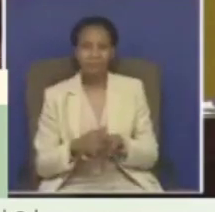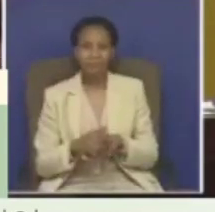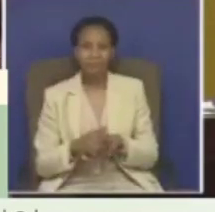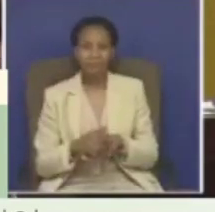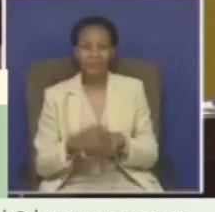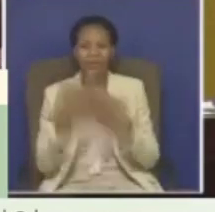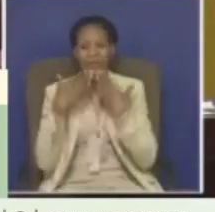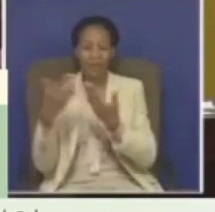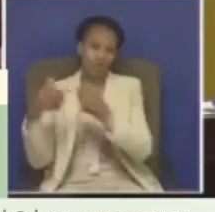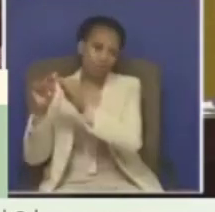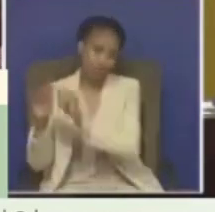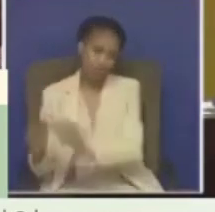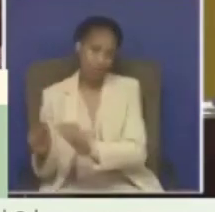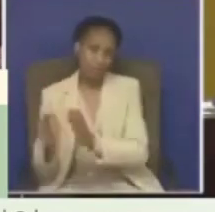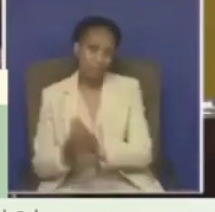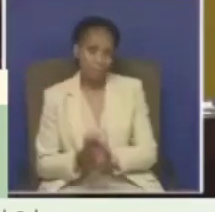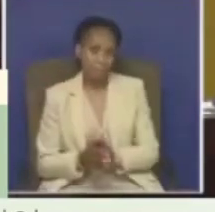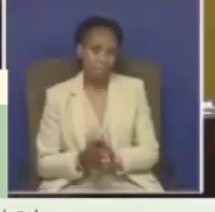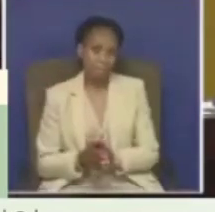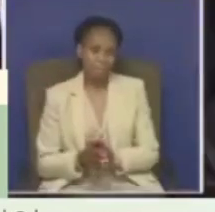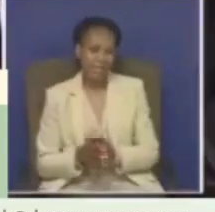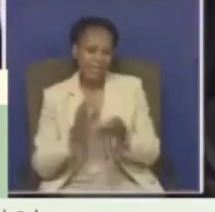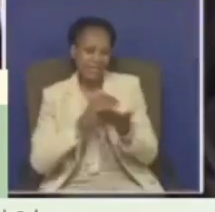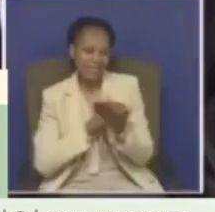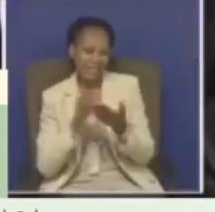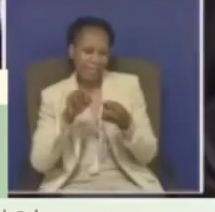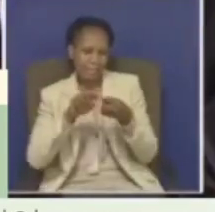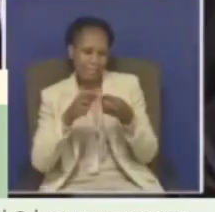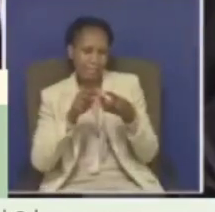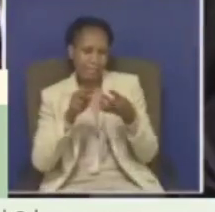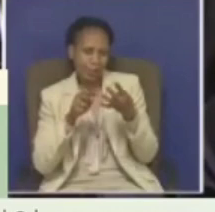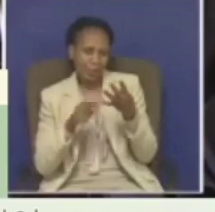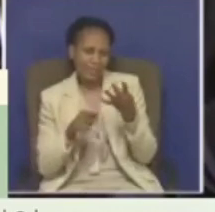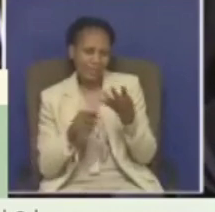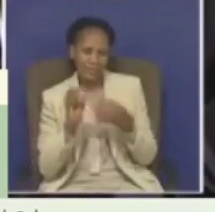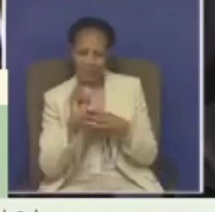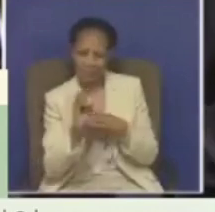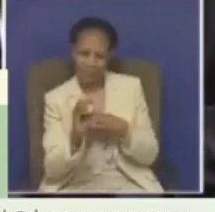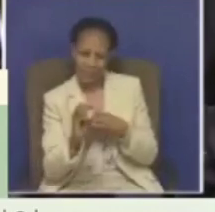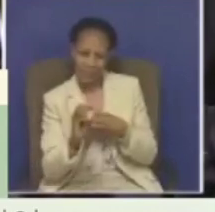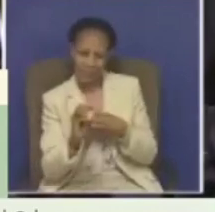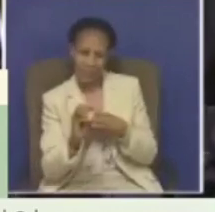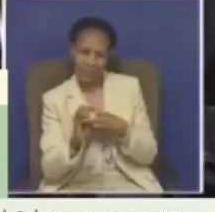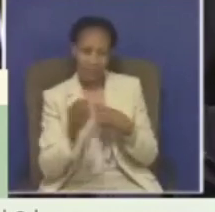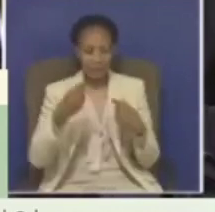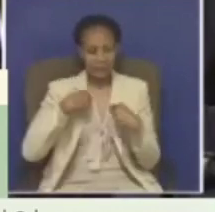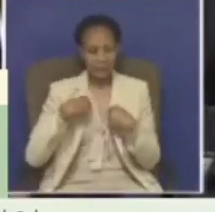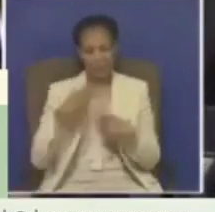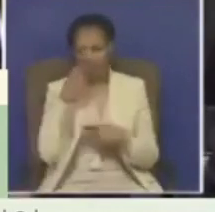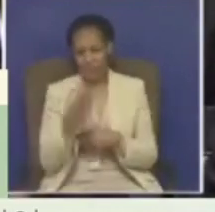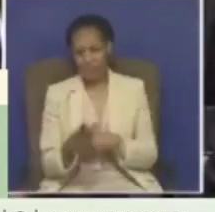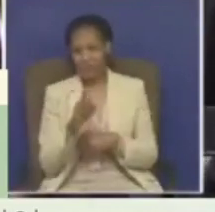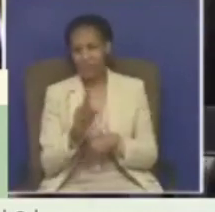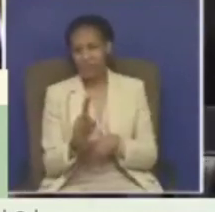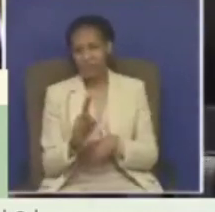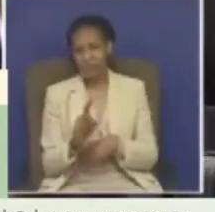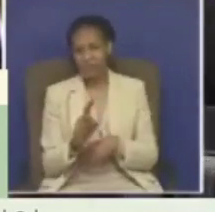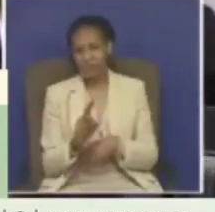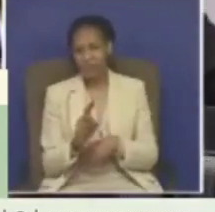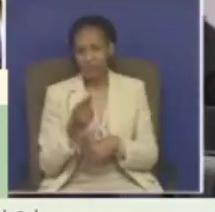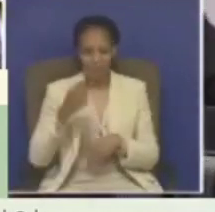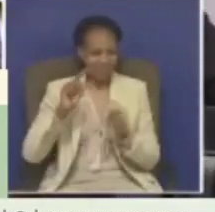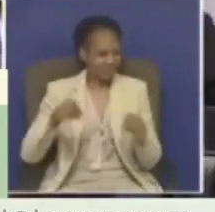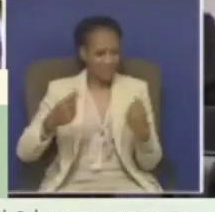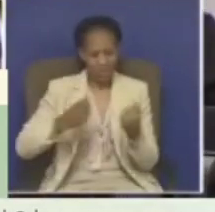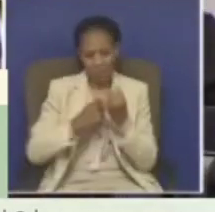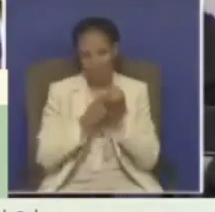Thank you, House Chair. There are certain things that defy logic. From where we are sitting, we do not